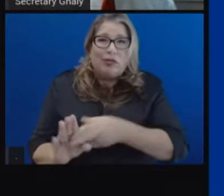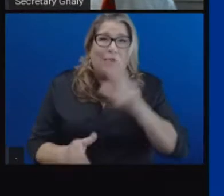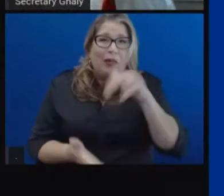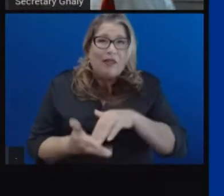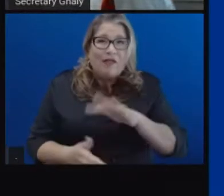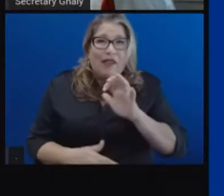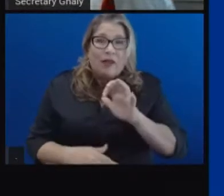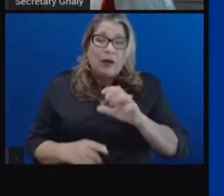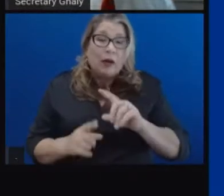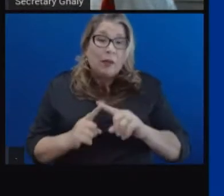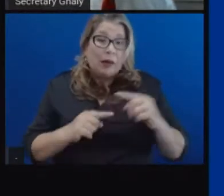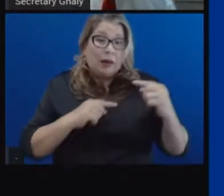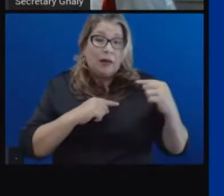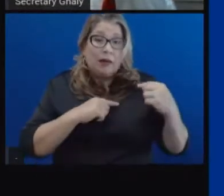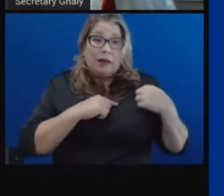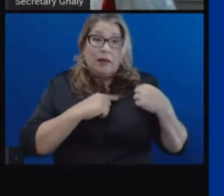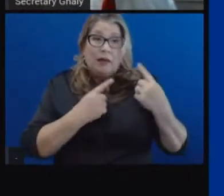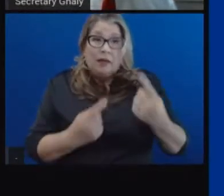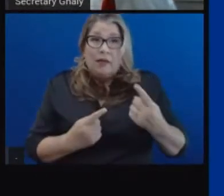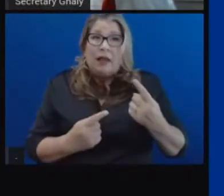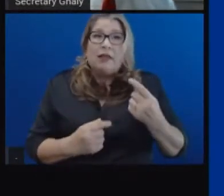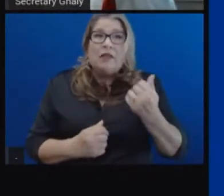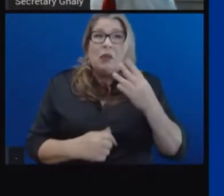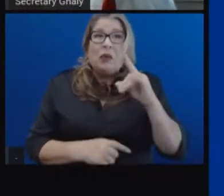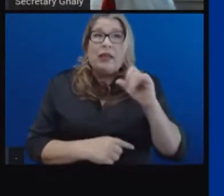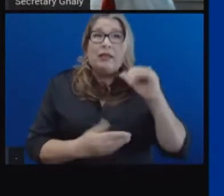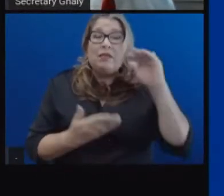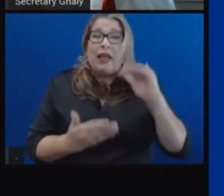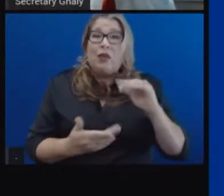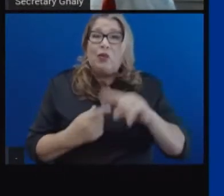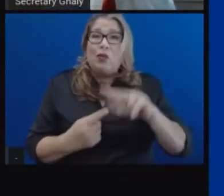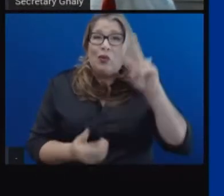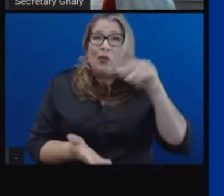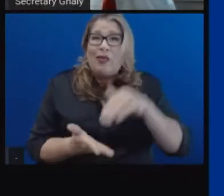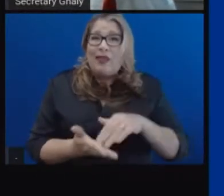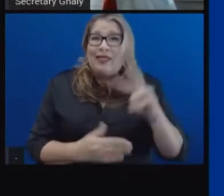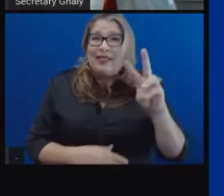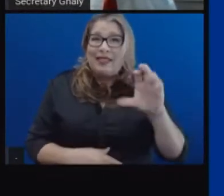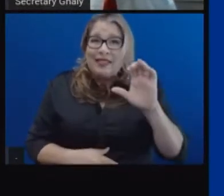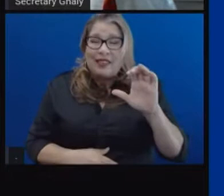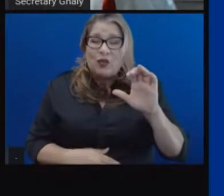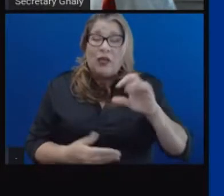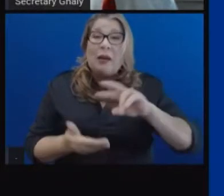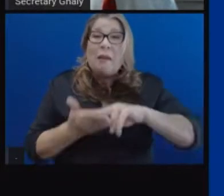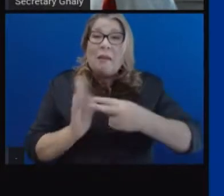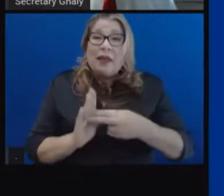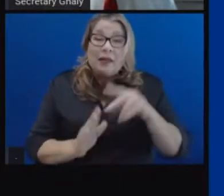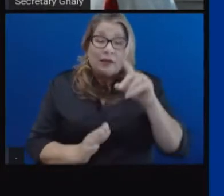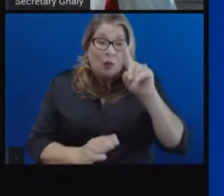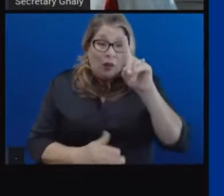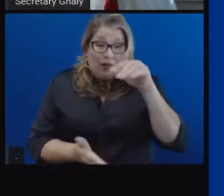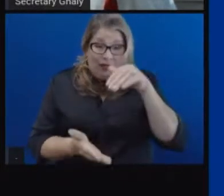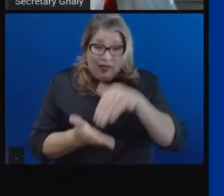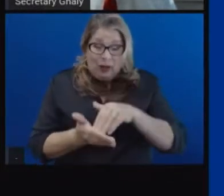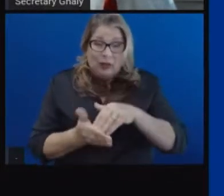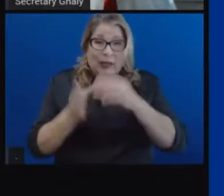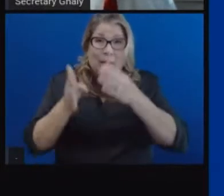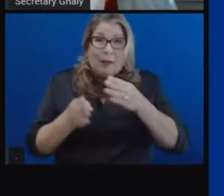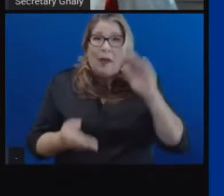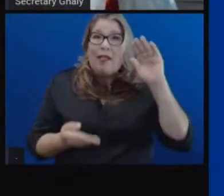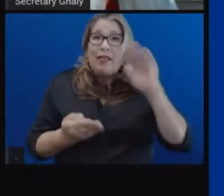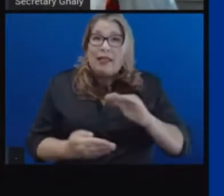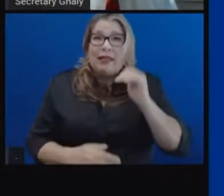2,500, 2,600 range for new admissions. And that reduction of nearly 1,000 admissions is shared across the